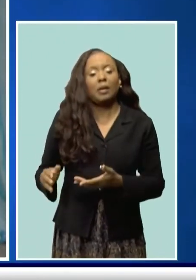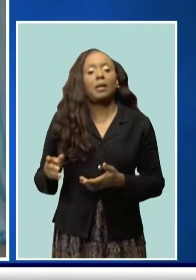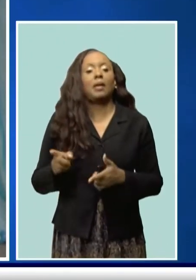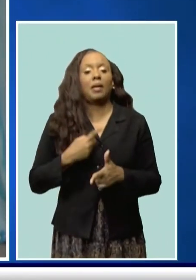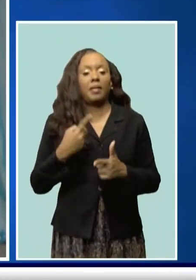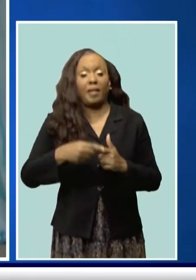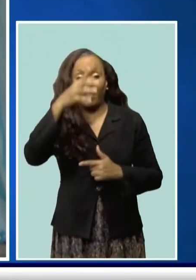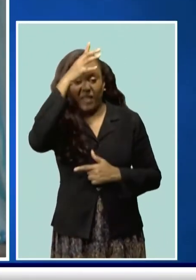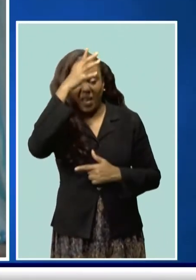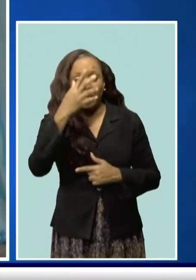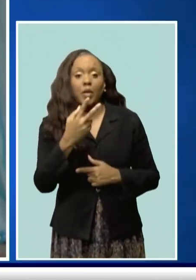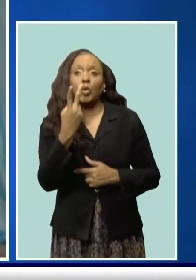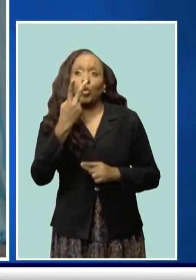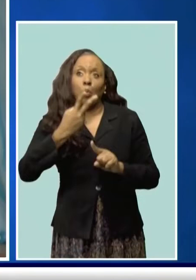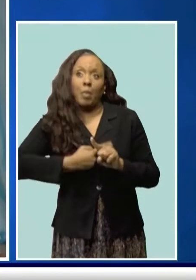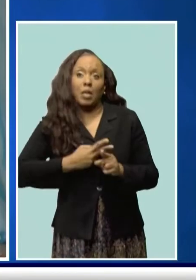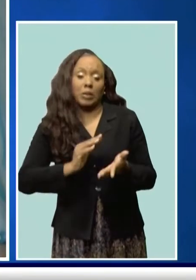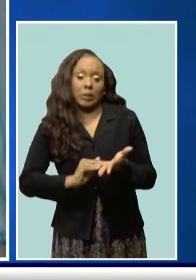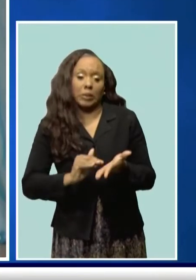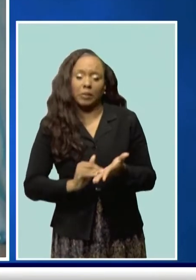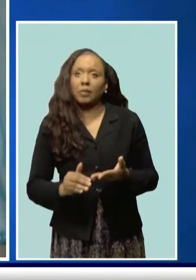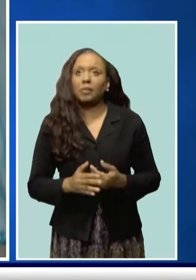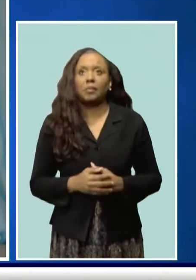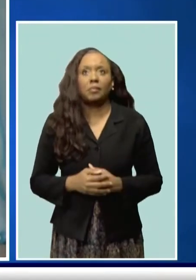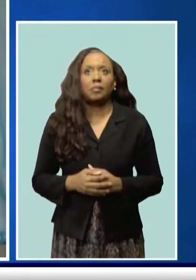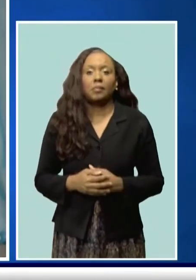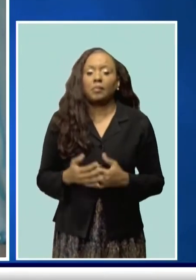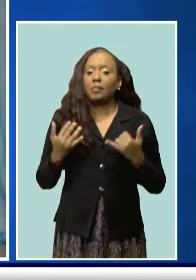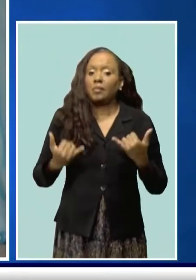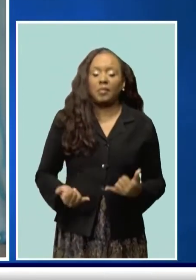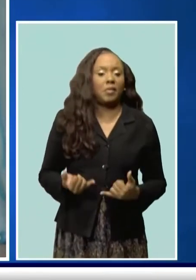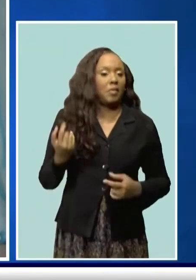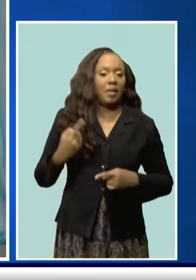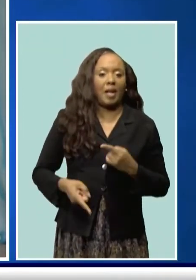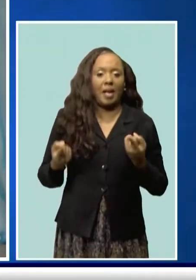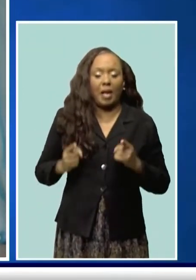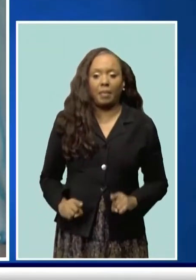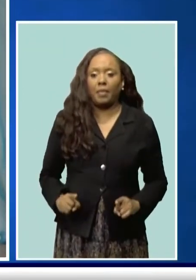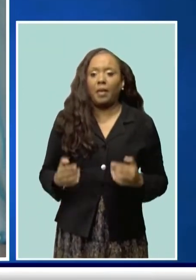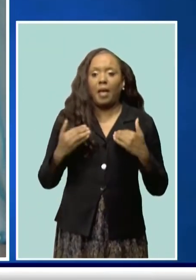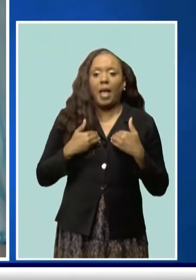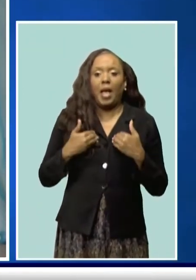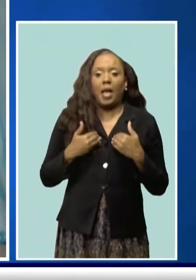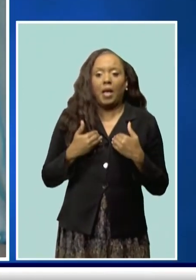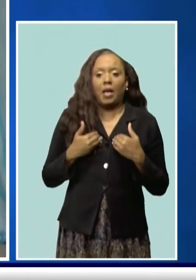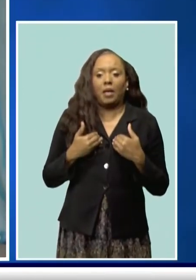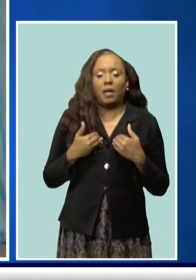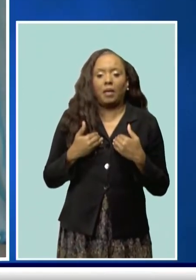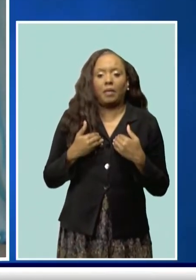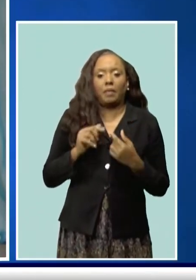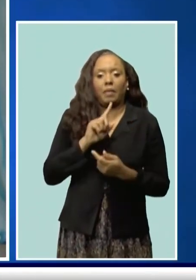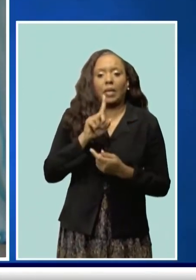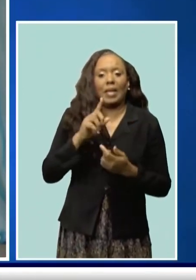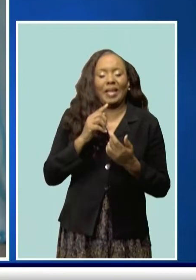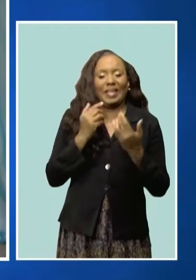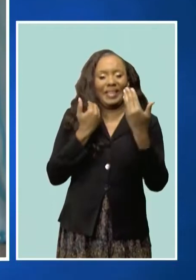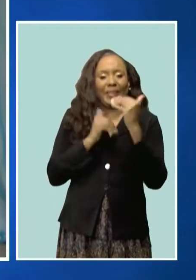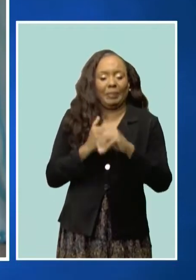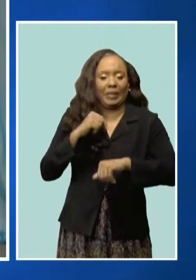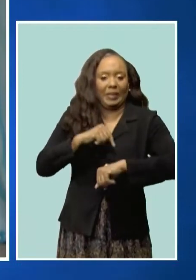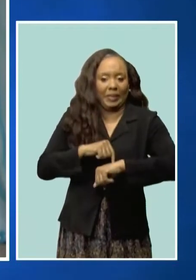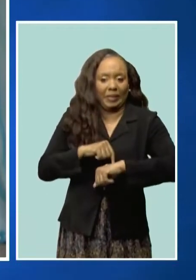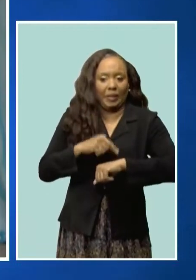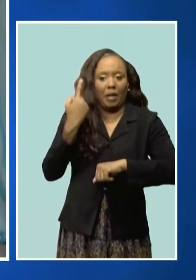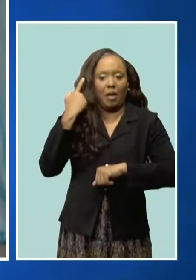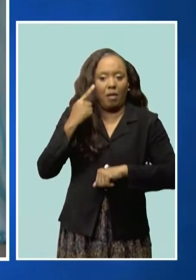2 months. Right now that can't happen because there's a settlement for maternity leave. So we have to put conditions in place to make